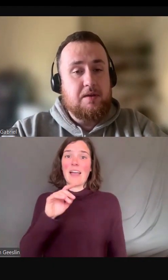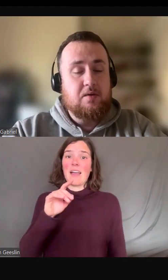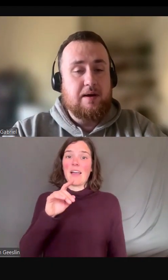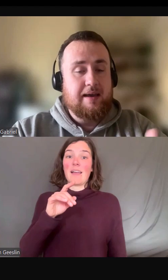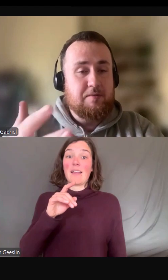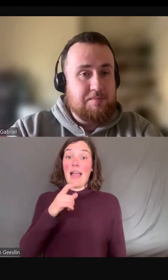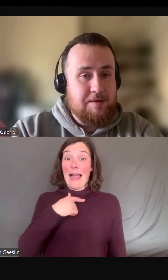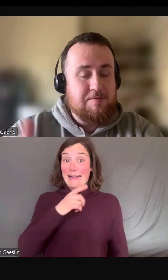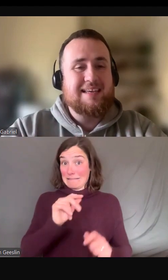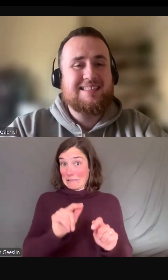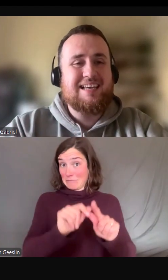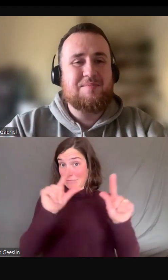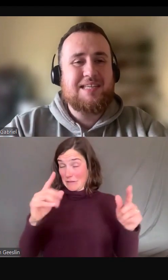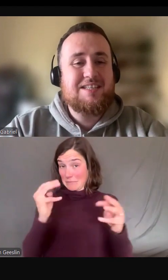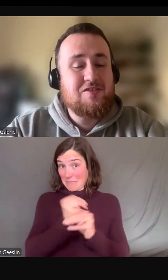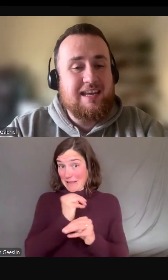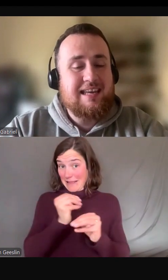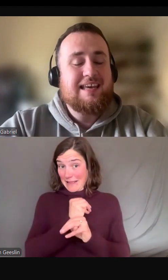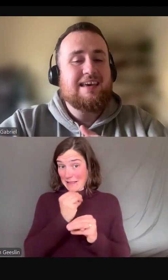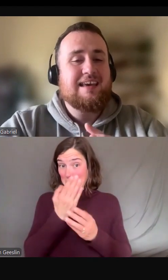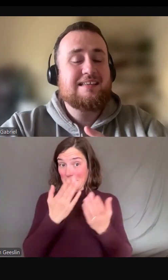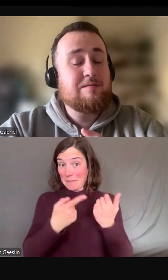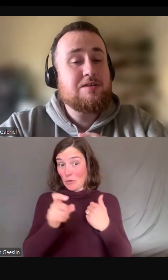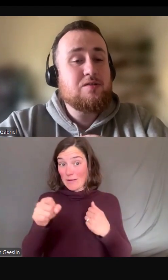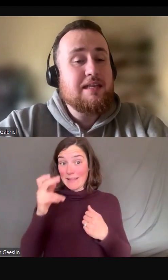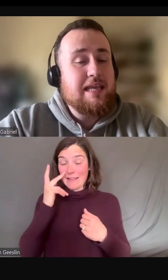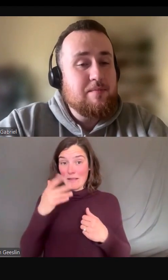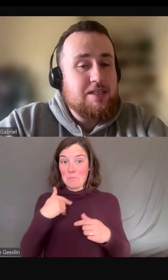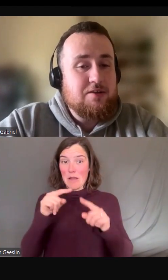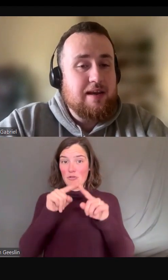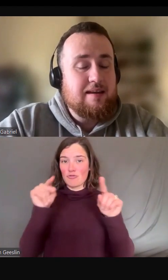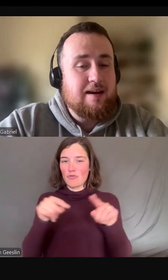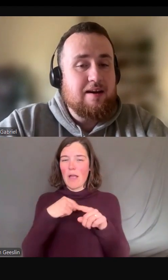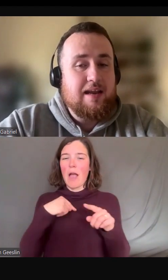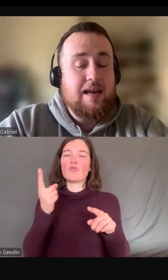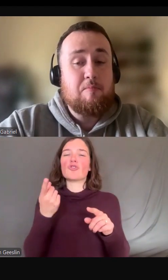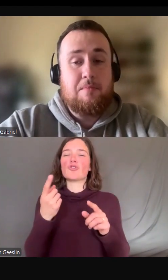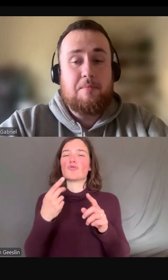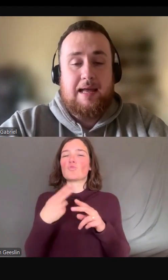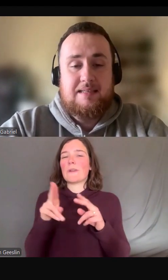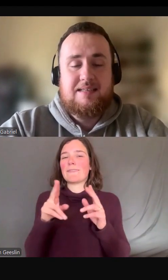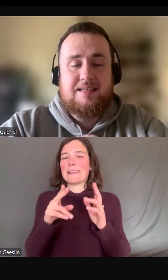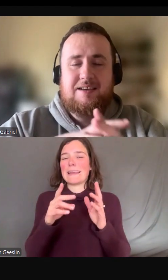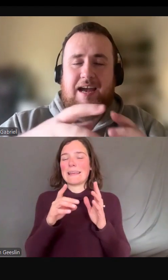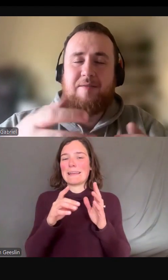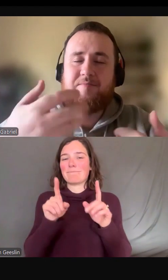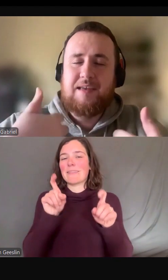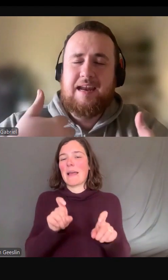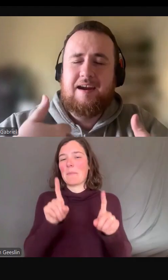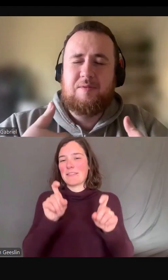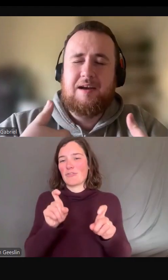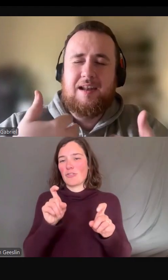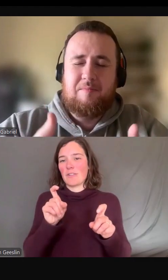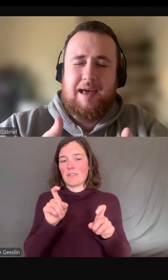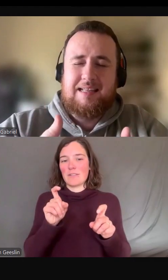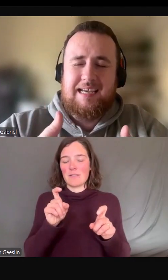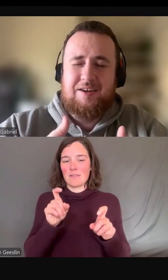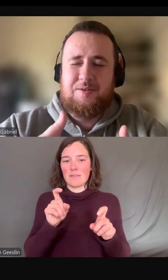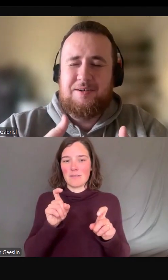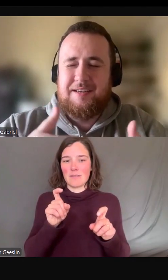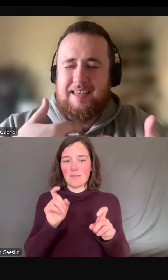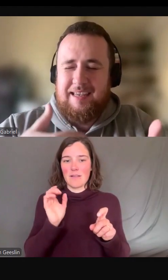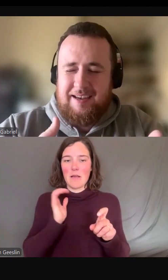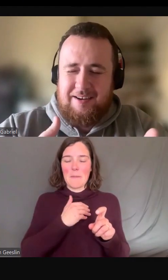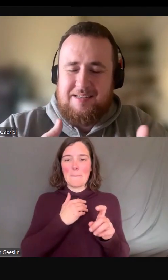up too, people may see on my screen, is I'm just going to demonstrate our kind of maths. Sorry, in Ireland we call it maths. I